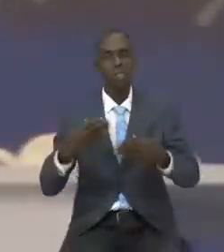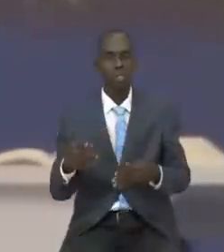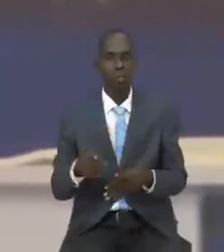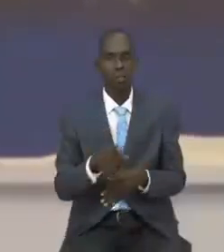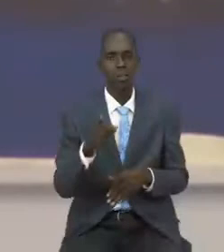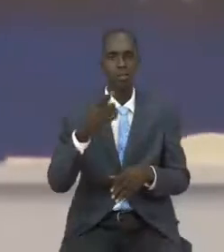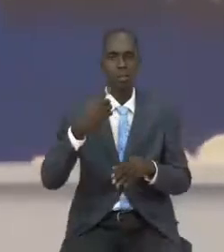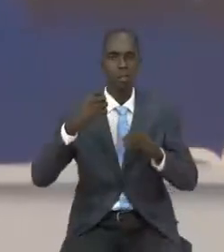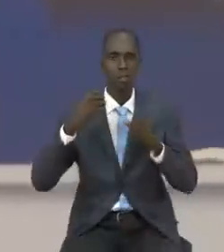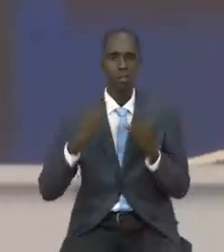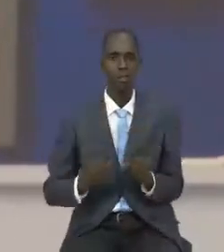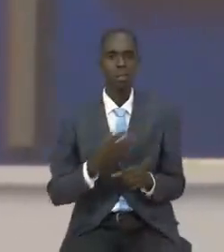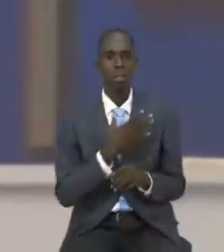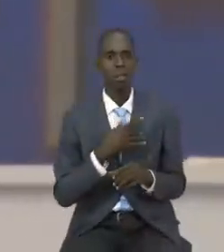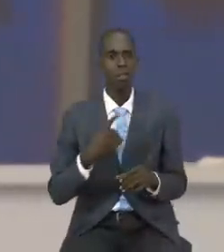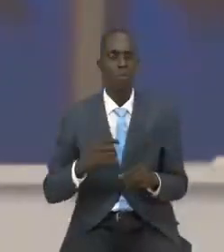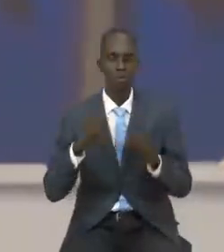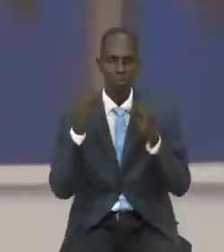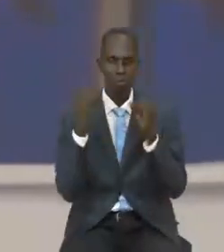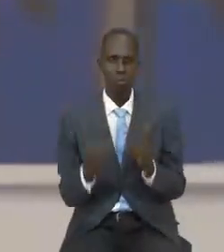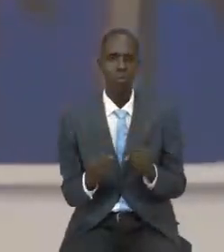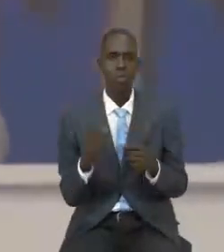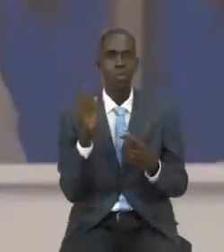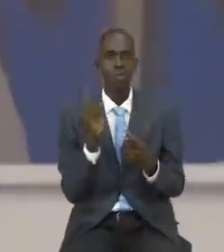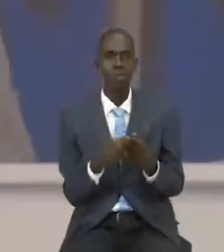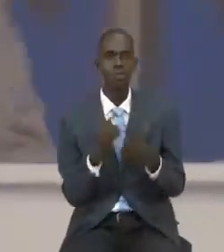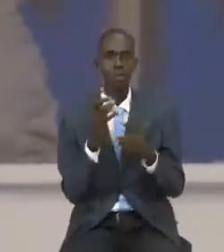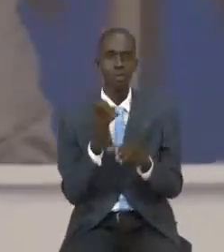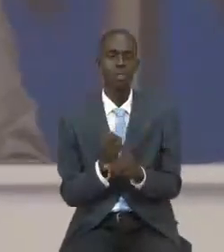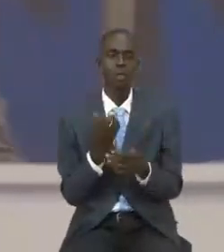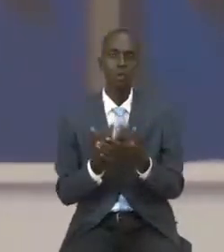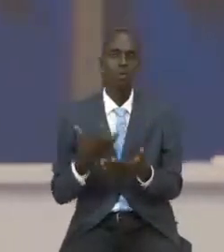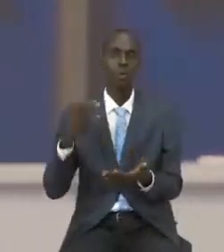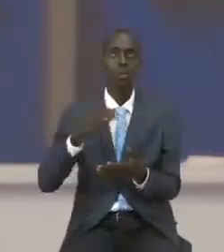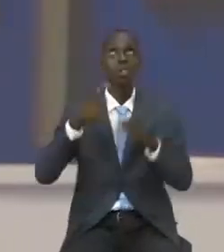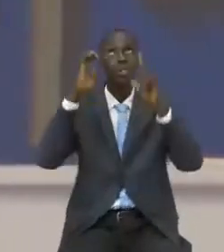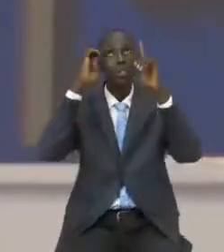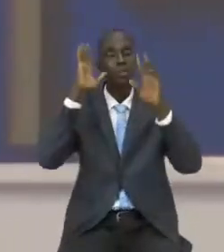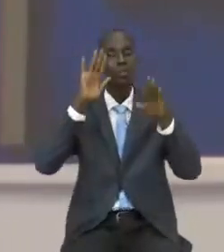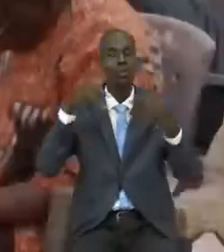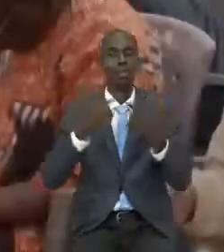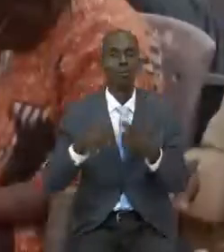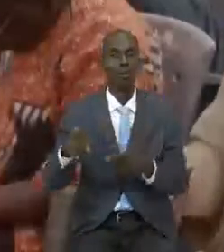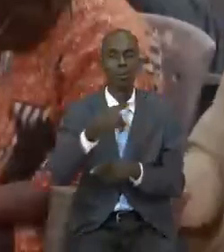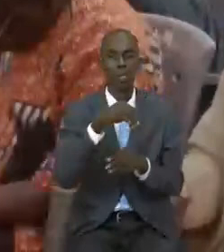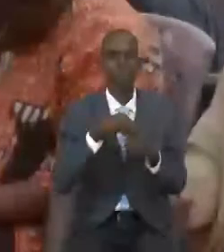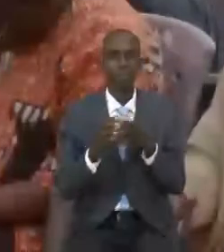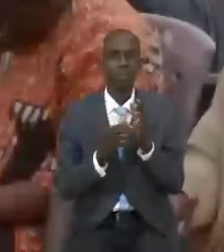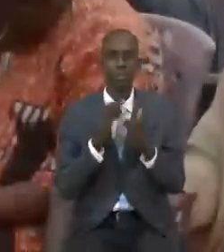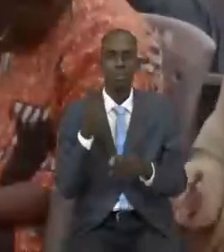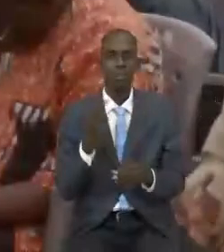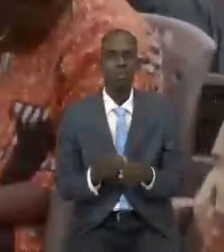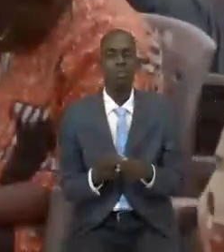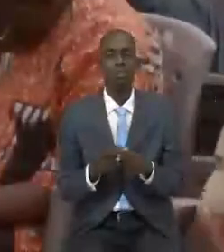strength and the power to get wealth. He will give you. Yeah. Look at